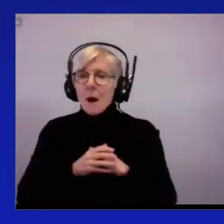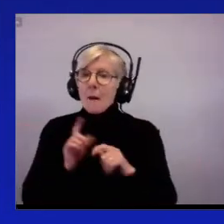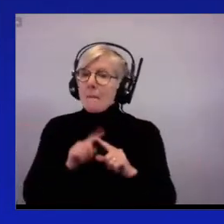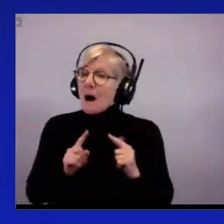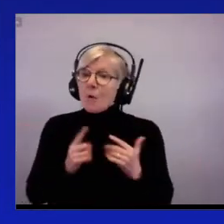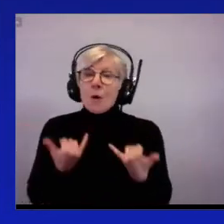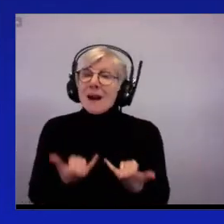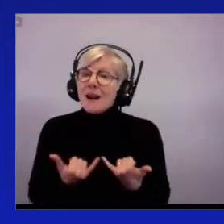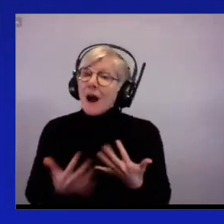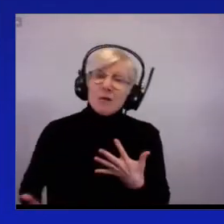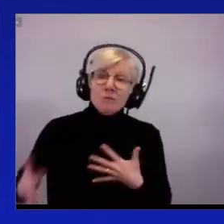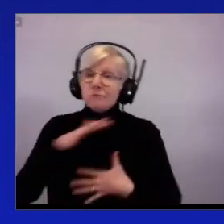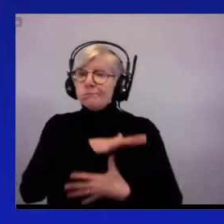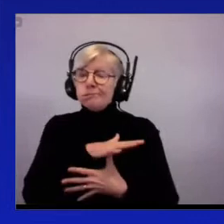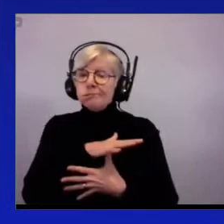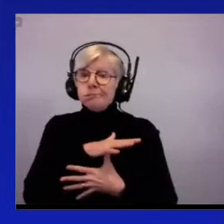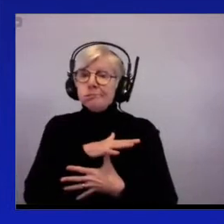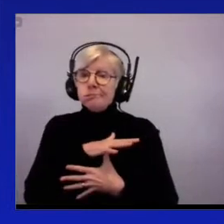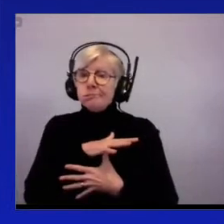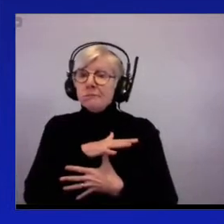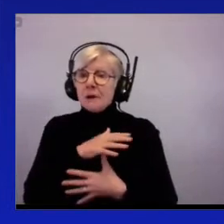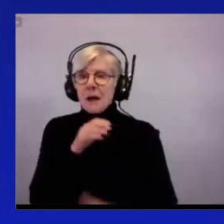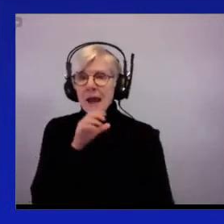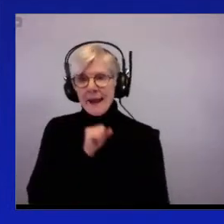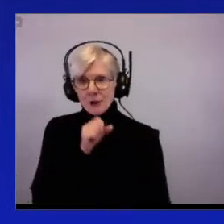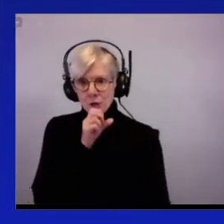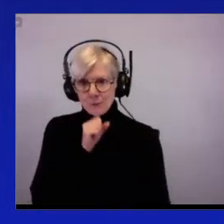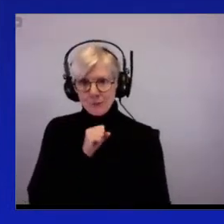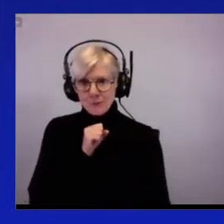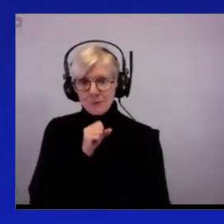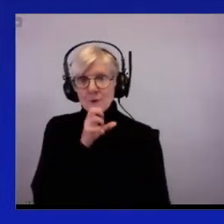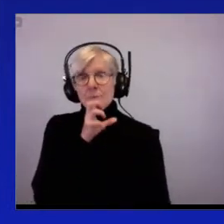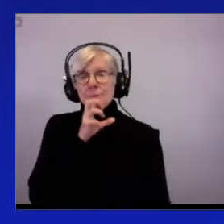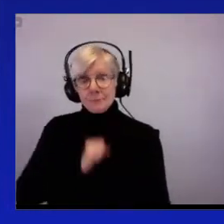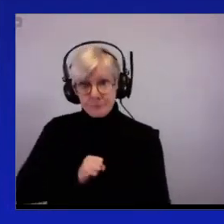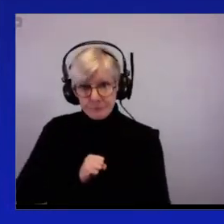important factor. And so we will use that as an overarching